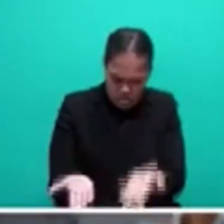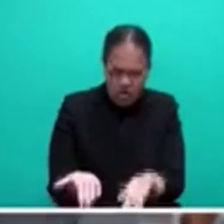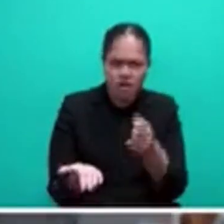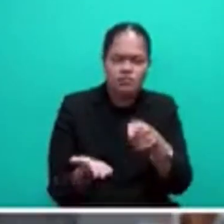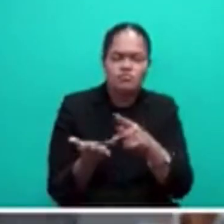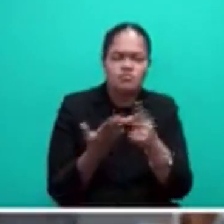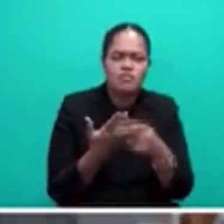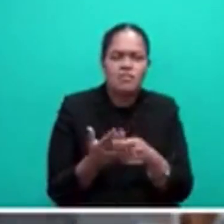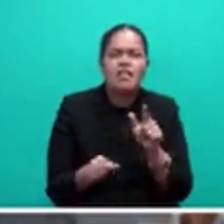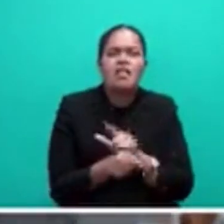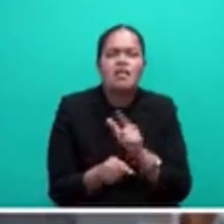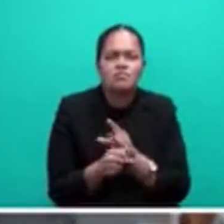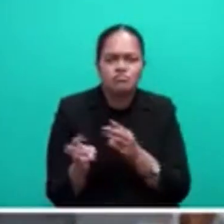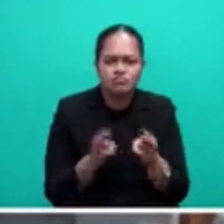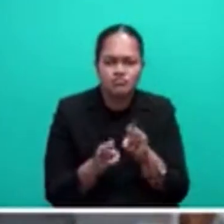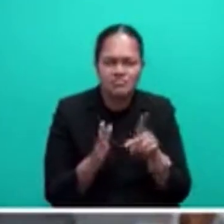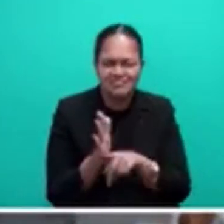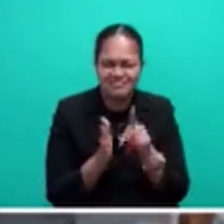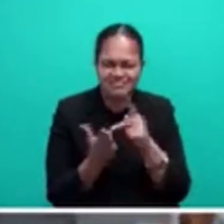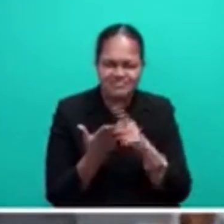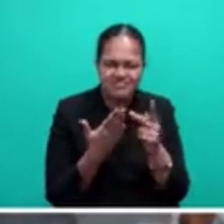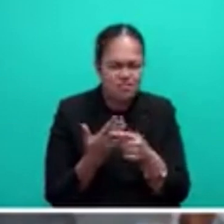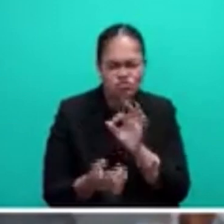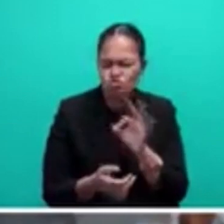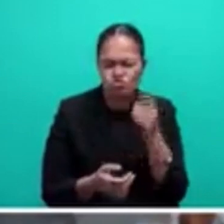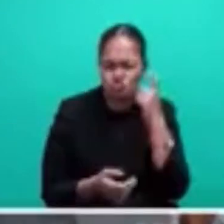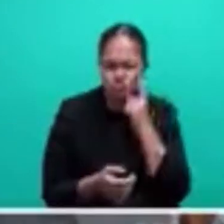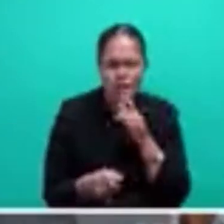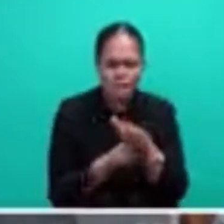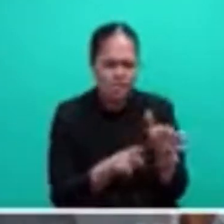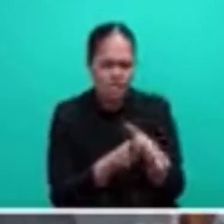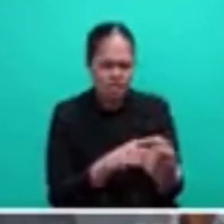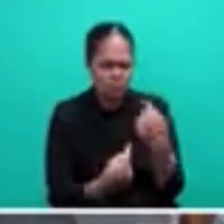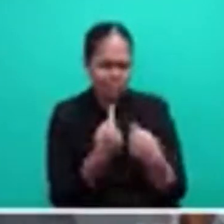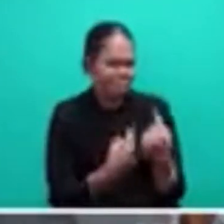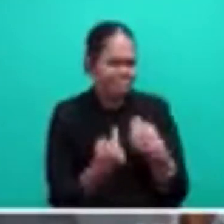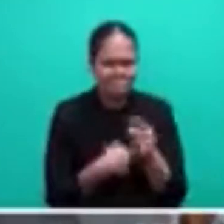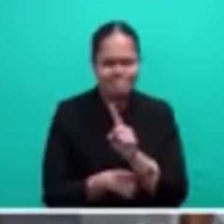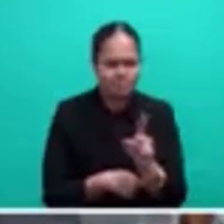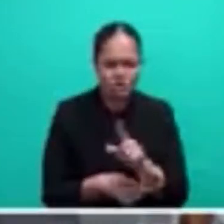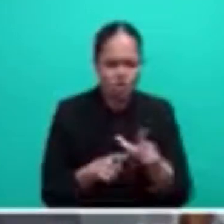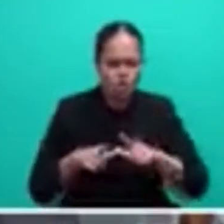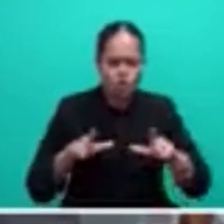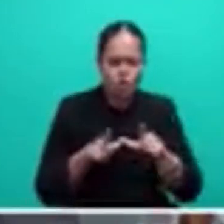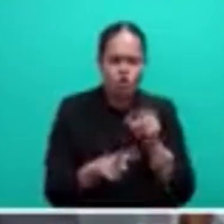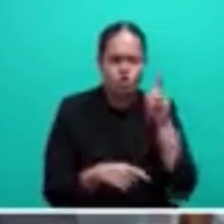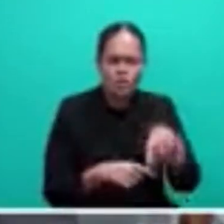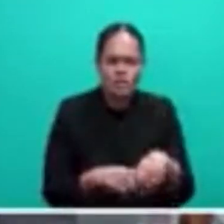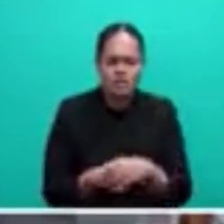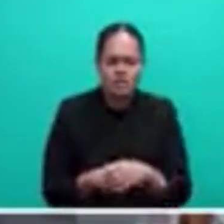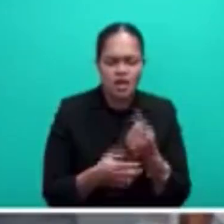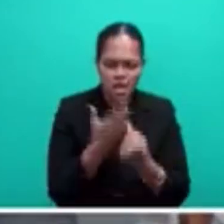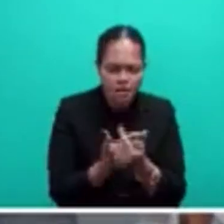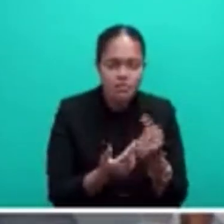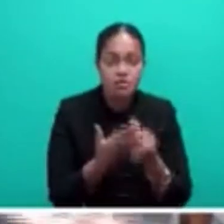labour mobility scheme. So please stop trying to blame it on the local or domestic forces or elements that are happening.